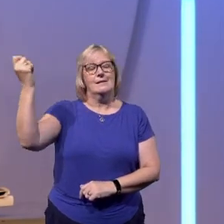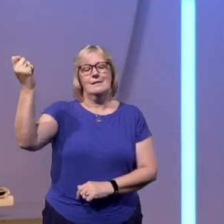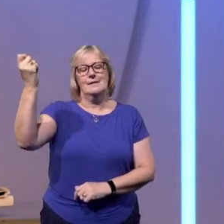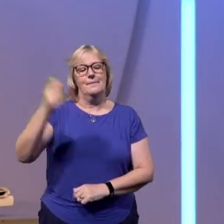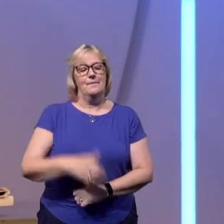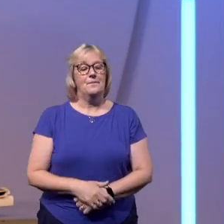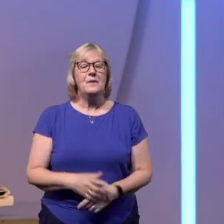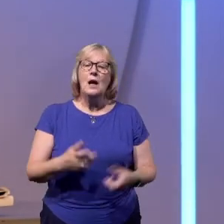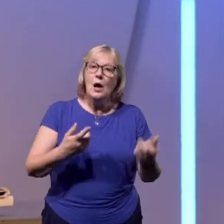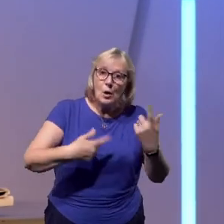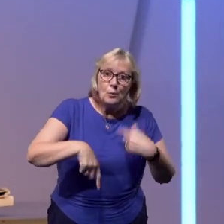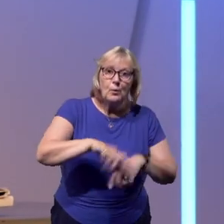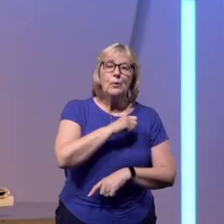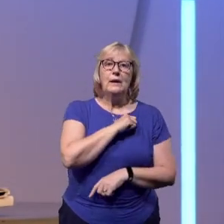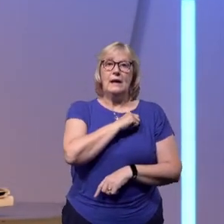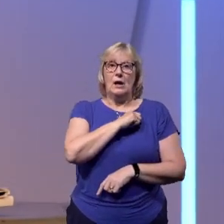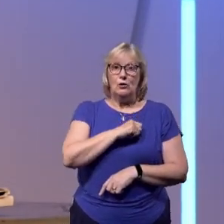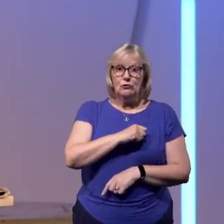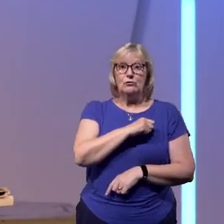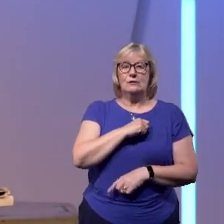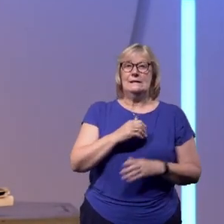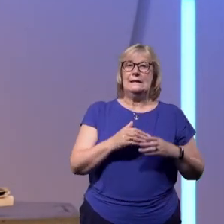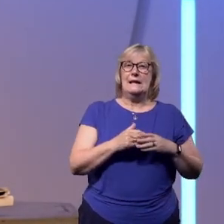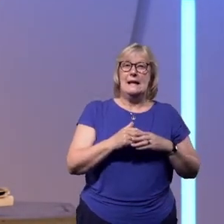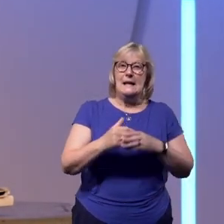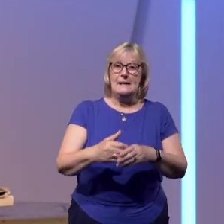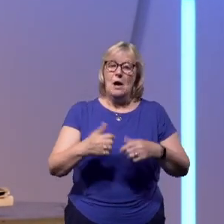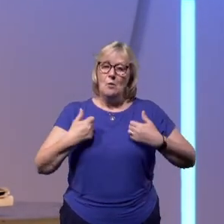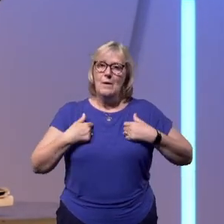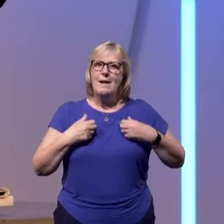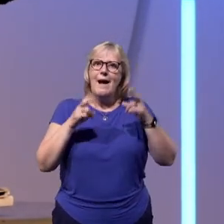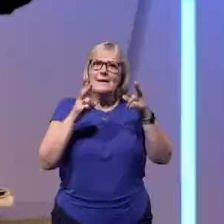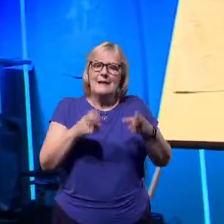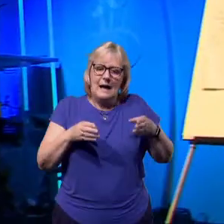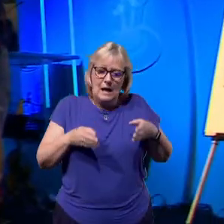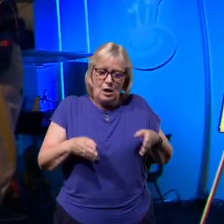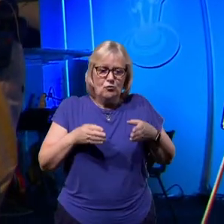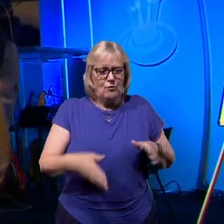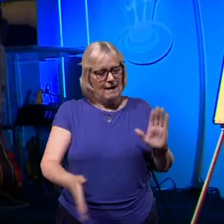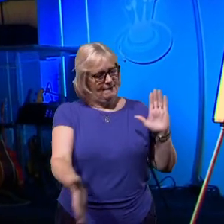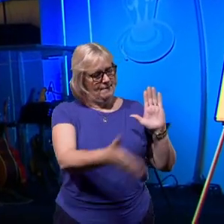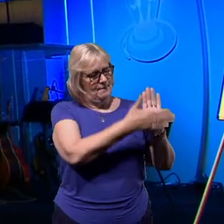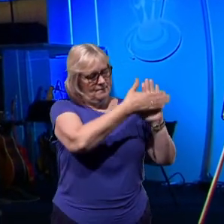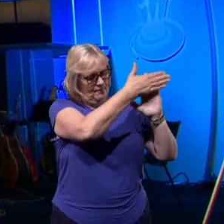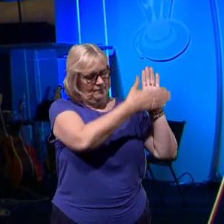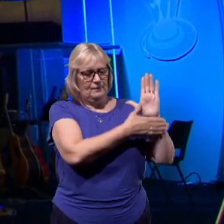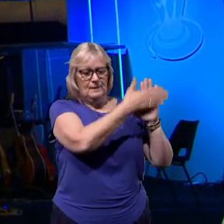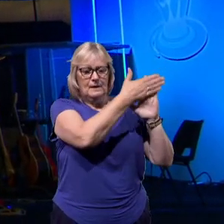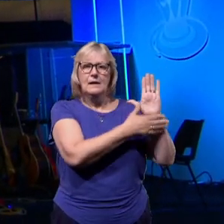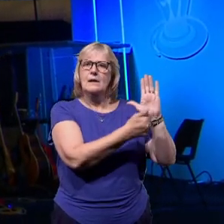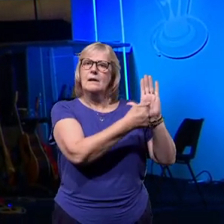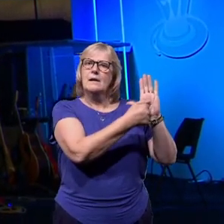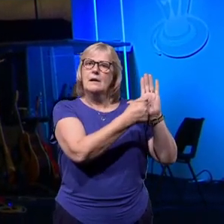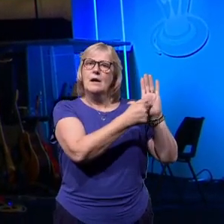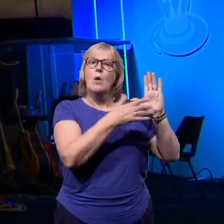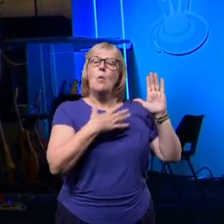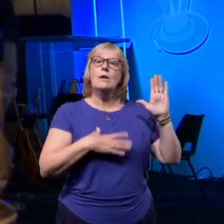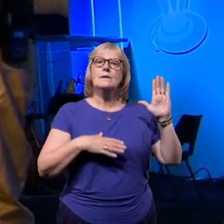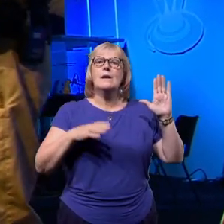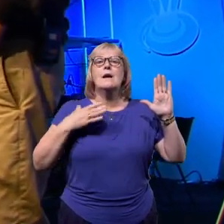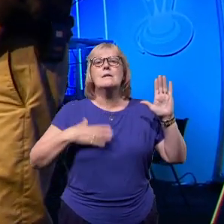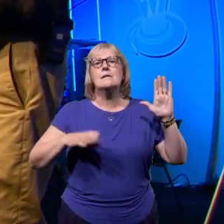that as a Christian leader I'm to long for on my grave is this. Can you see? There it is in verse 35, the servant of